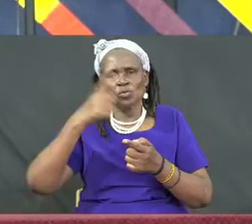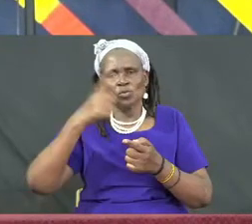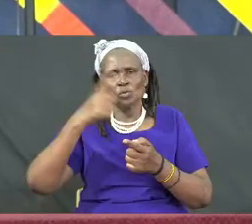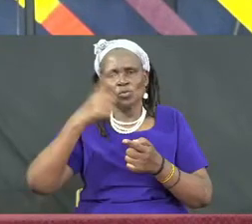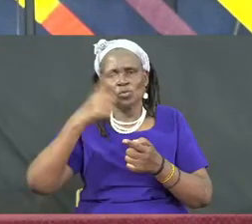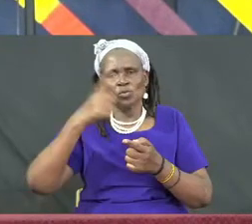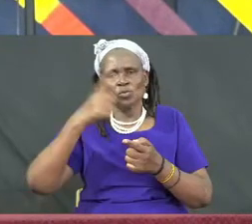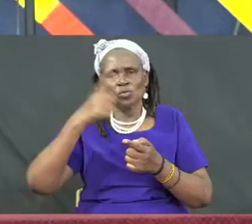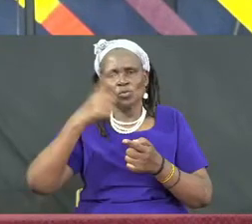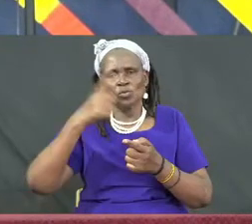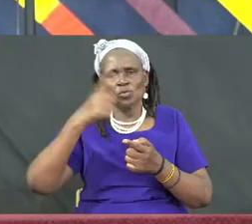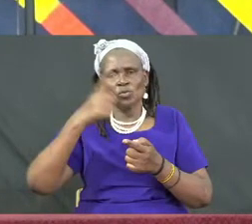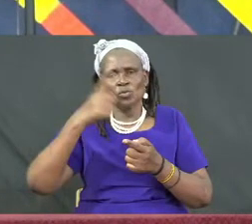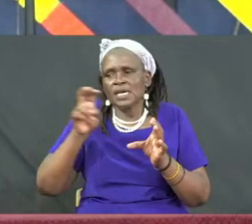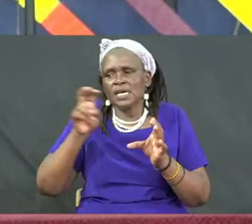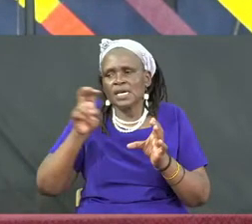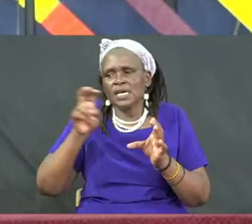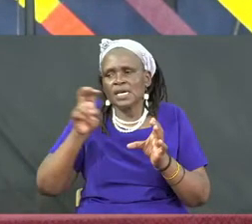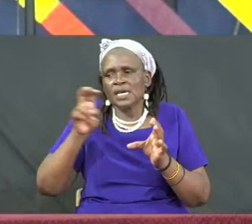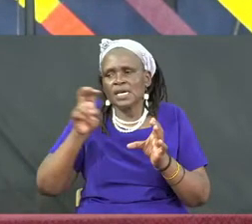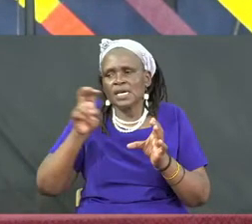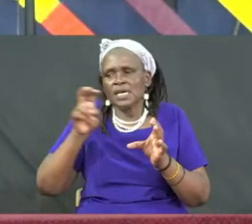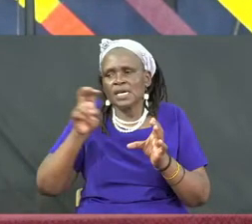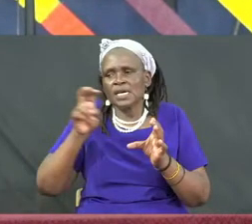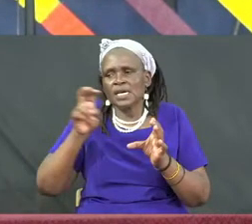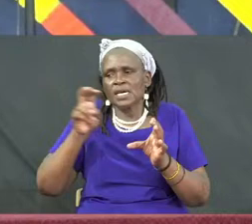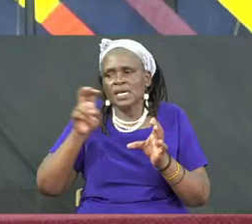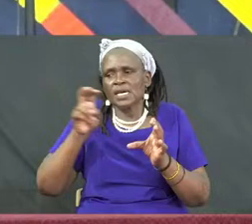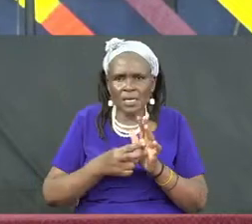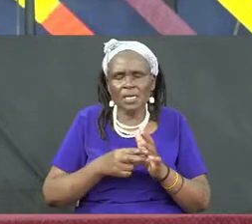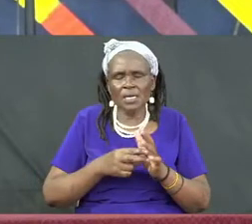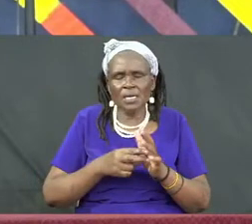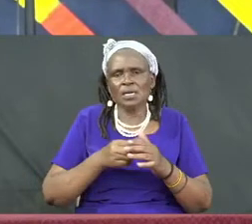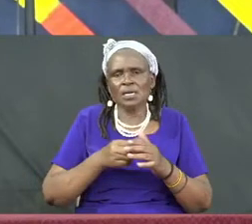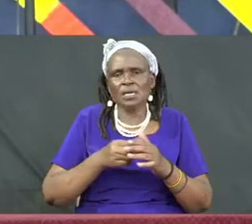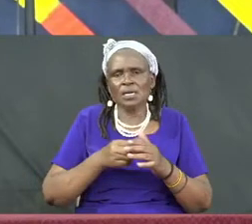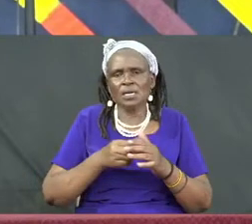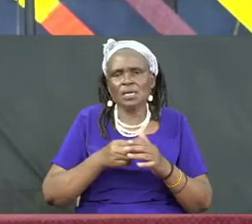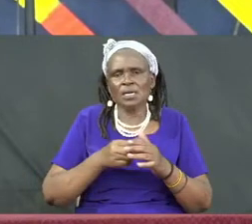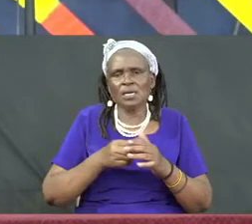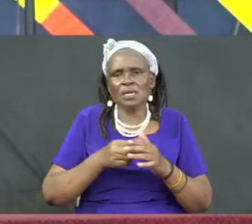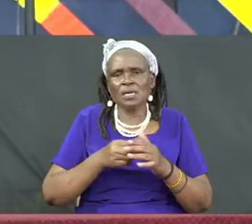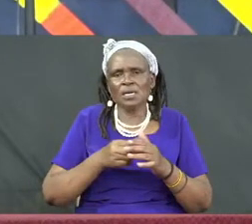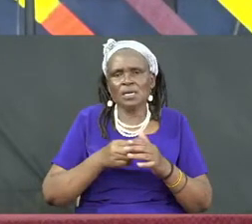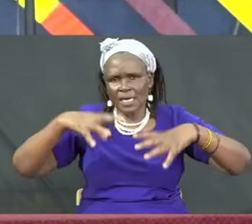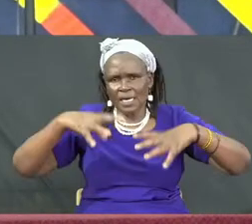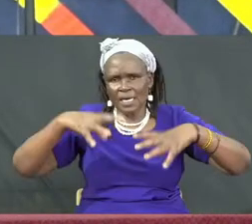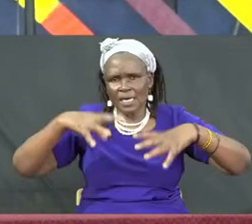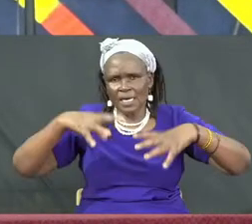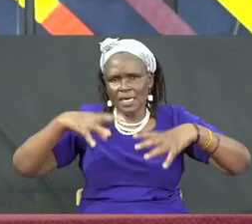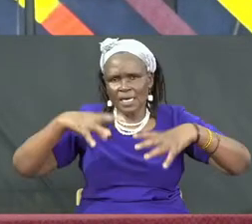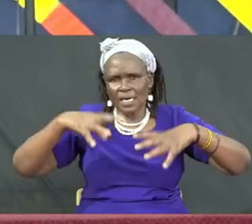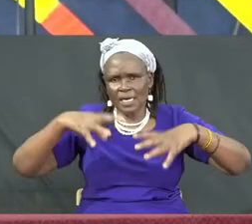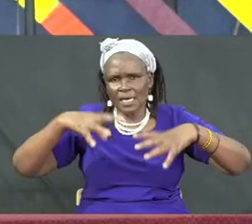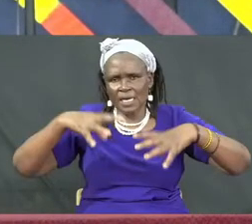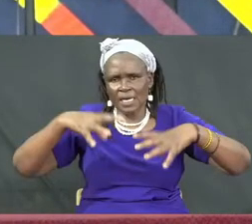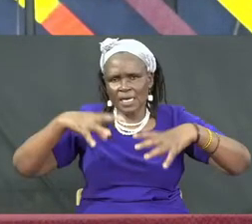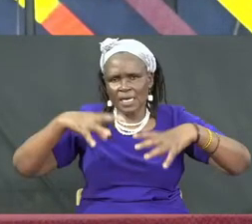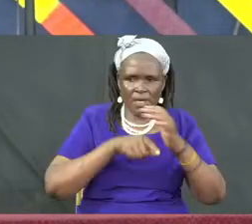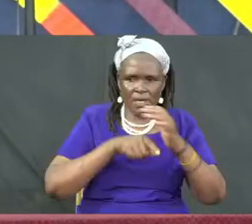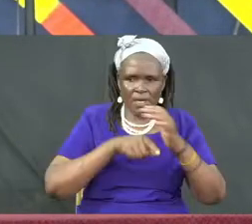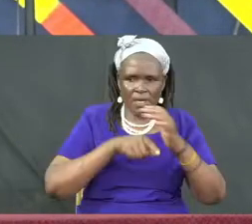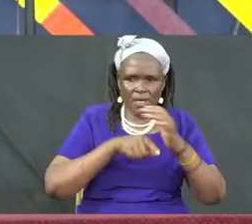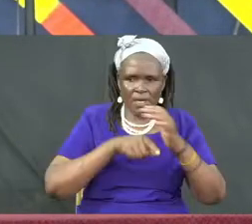those external enemies. Strive to still be that bright, shining light at school, in your workplace, in